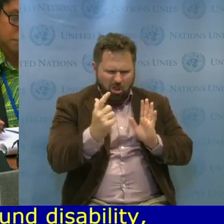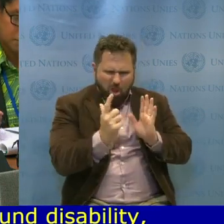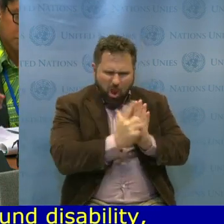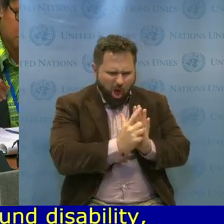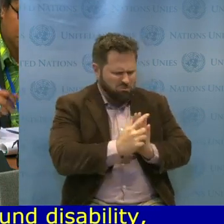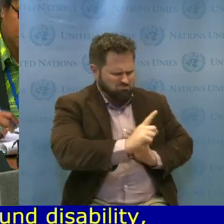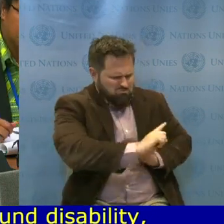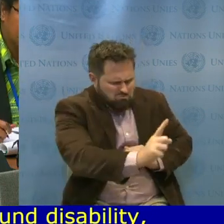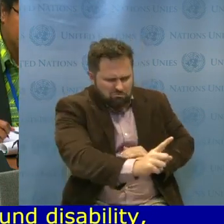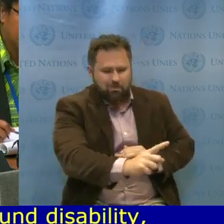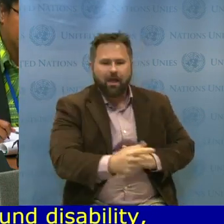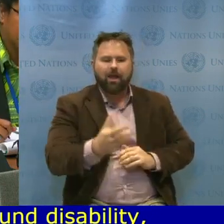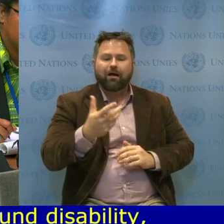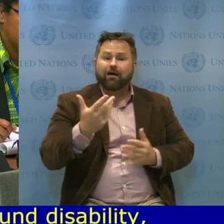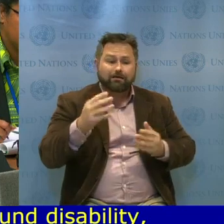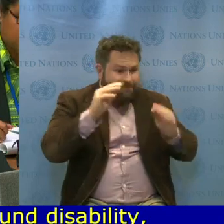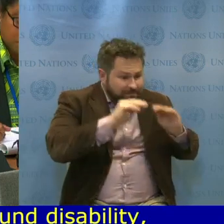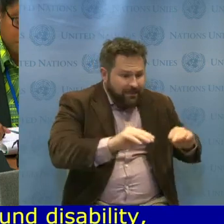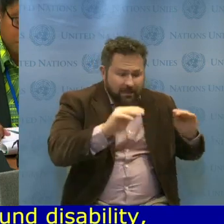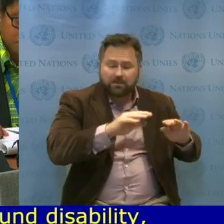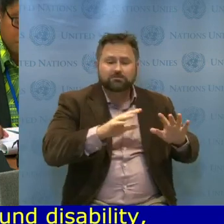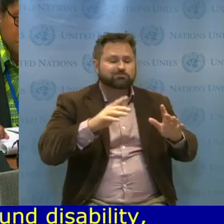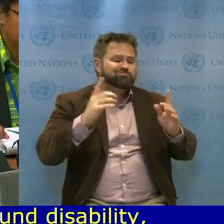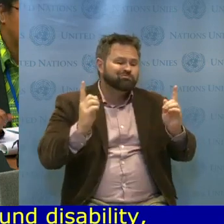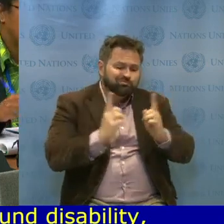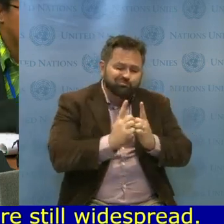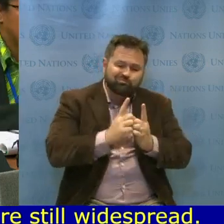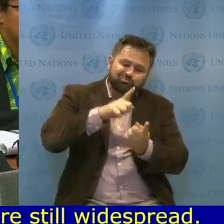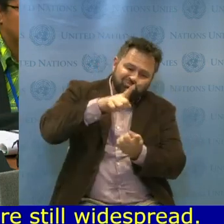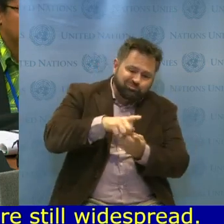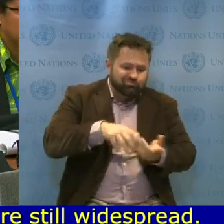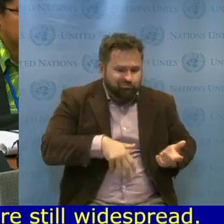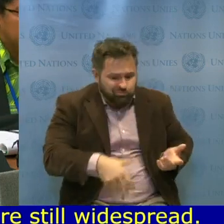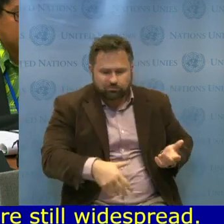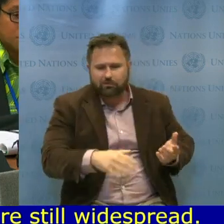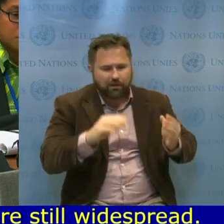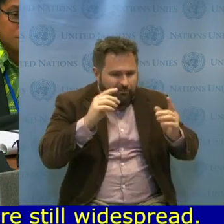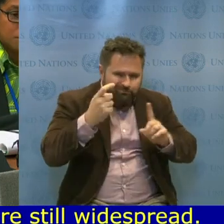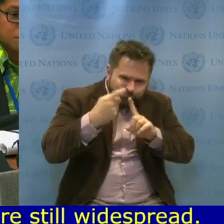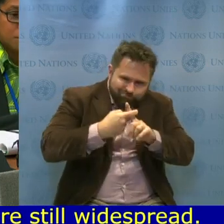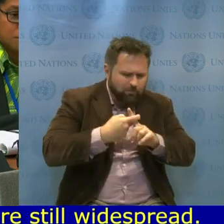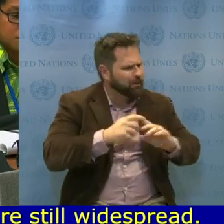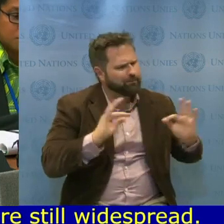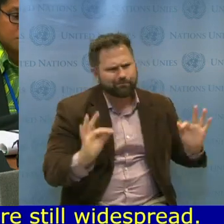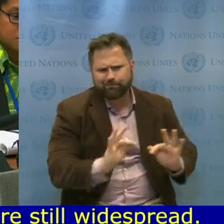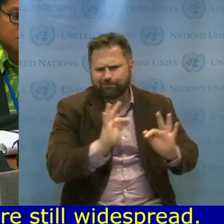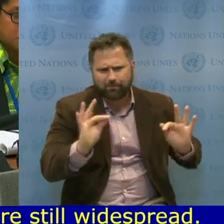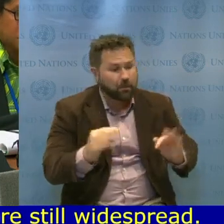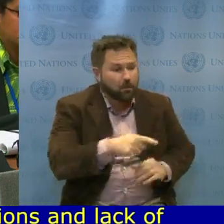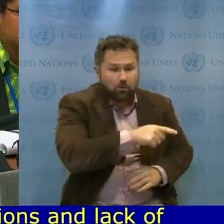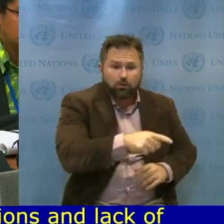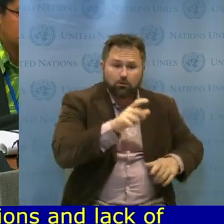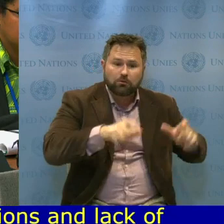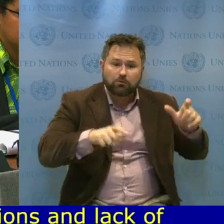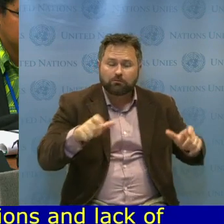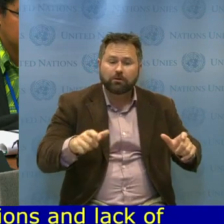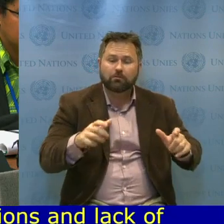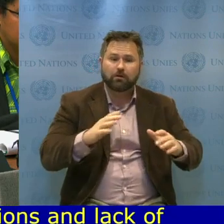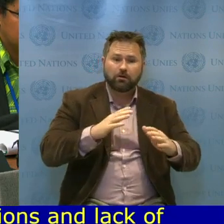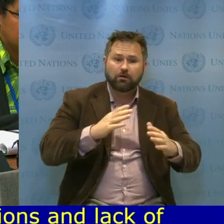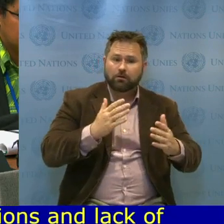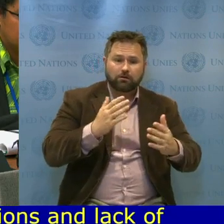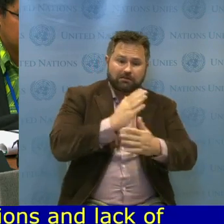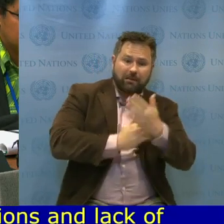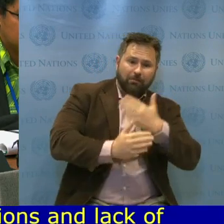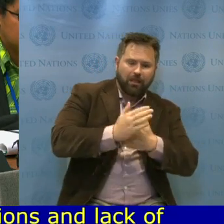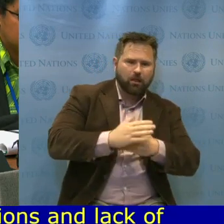comprehensive sexual education and services create significant barriers for persons with disabilities.